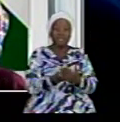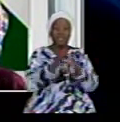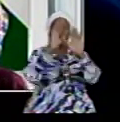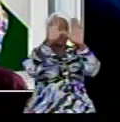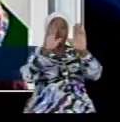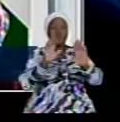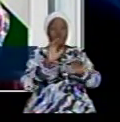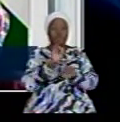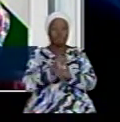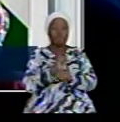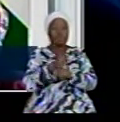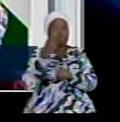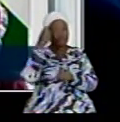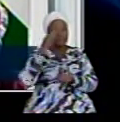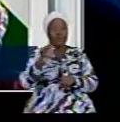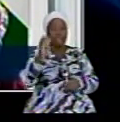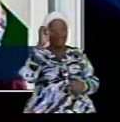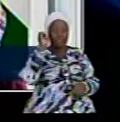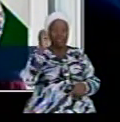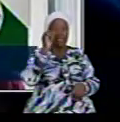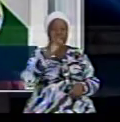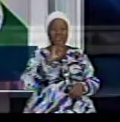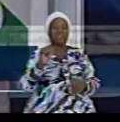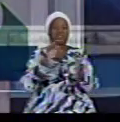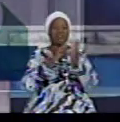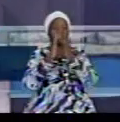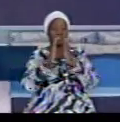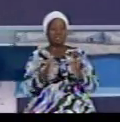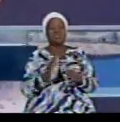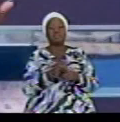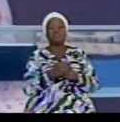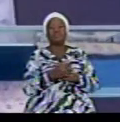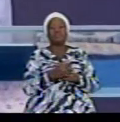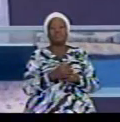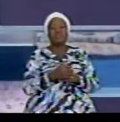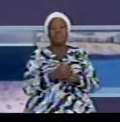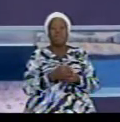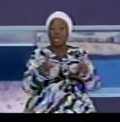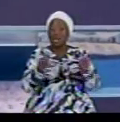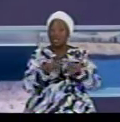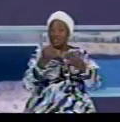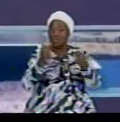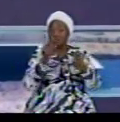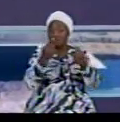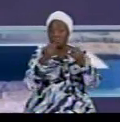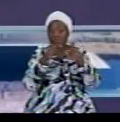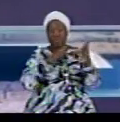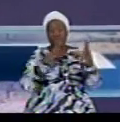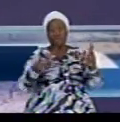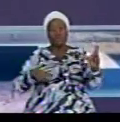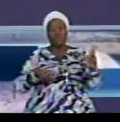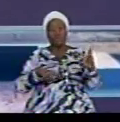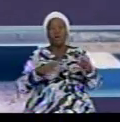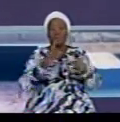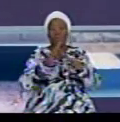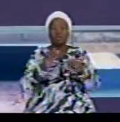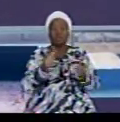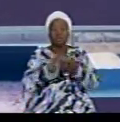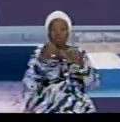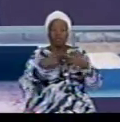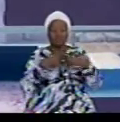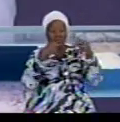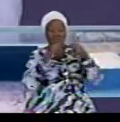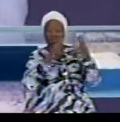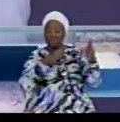for evangelizing Christians. As now you come to the Lord, or you have come to the Lord